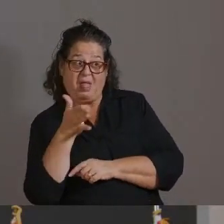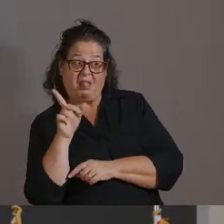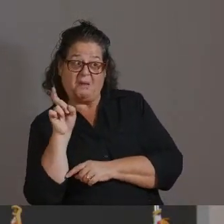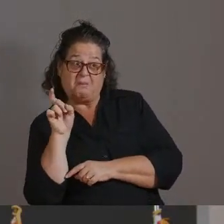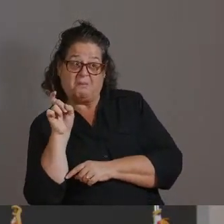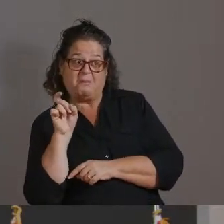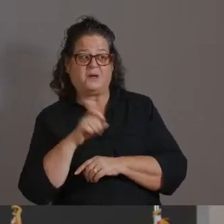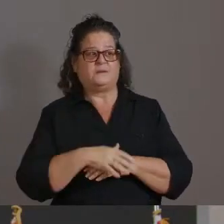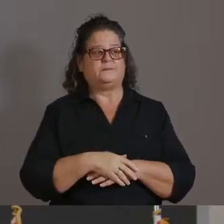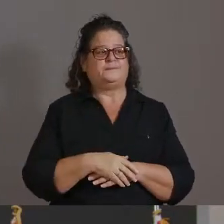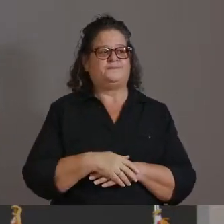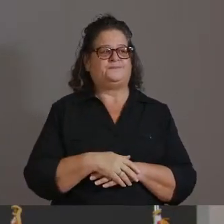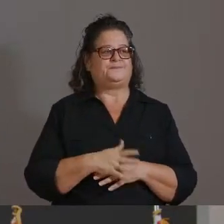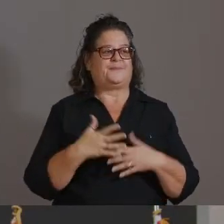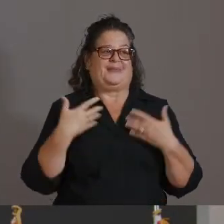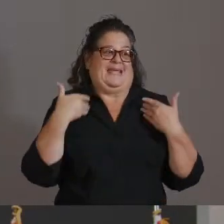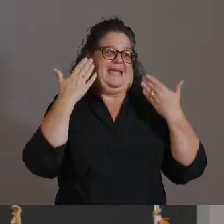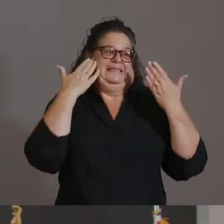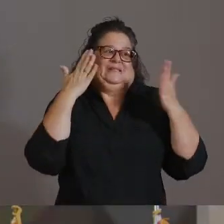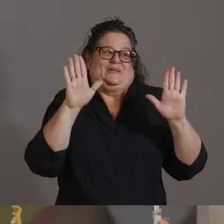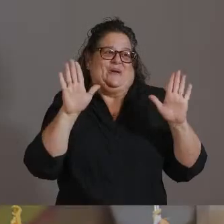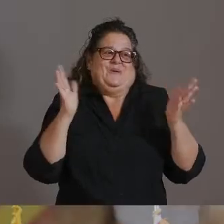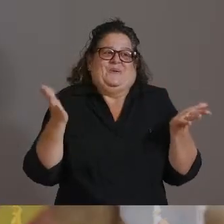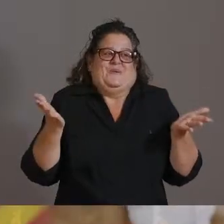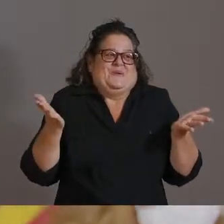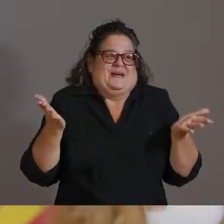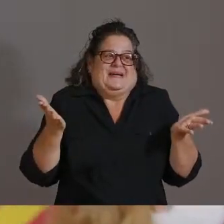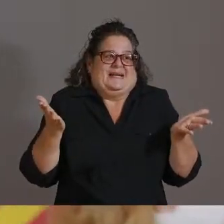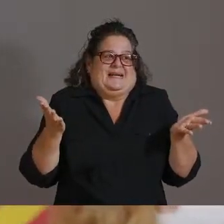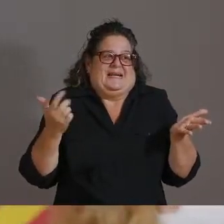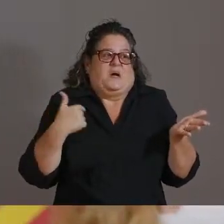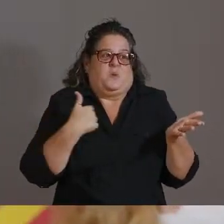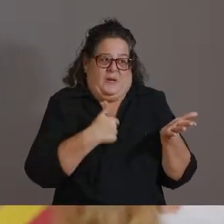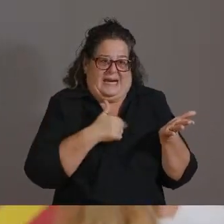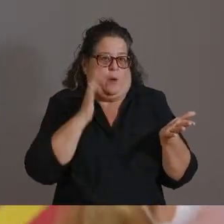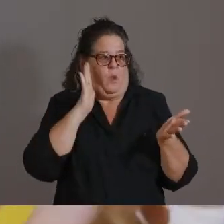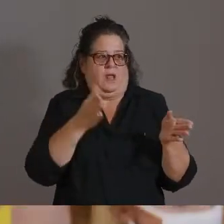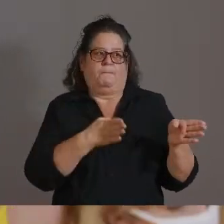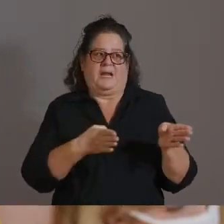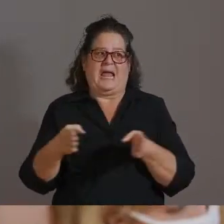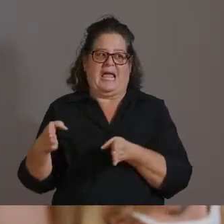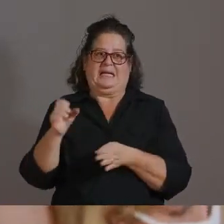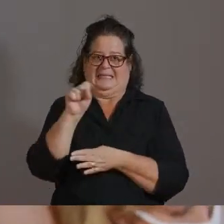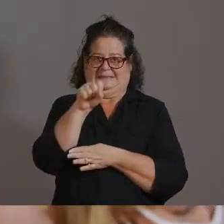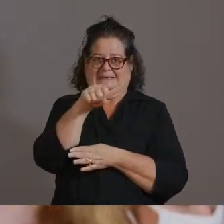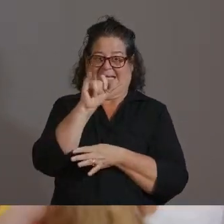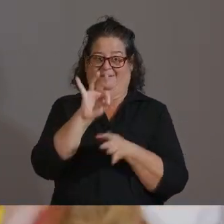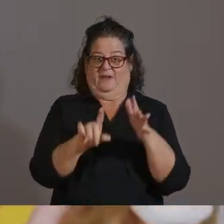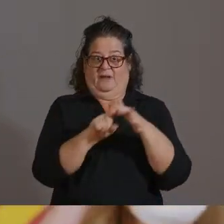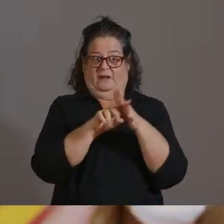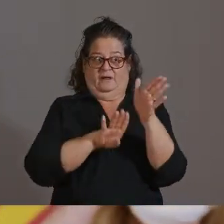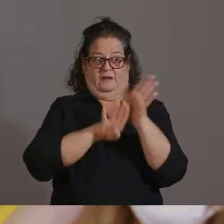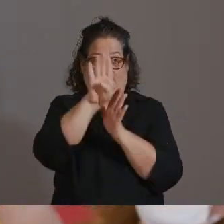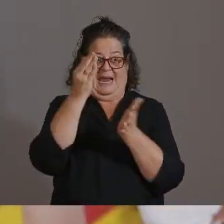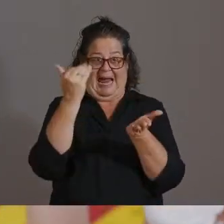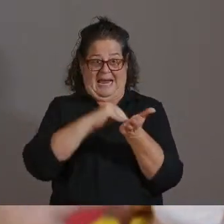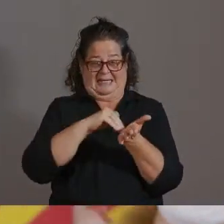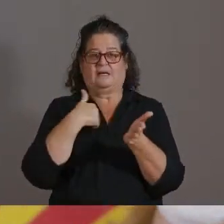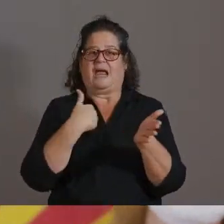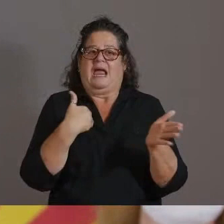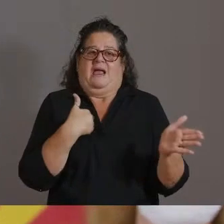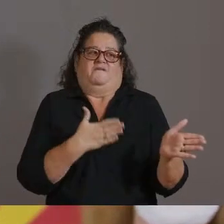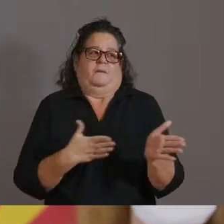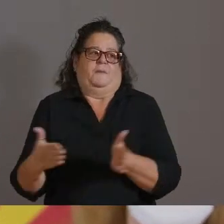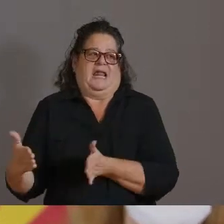okay? But we're going to prepare as if it is. I mean, that's the reason we're talking about wearing a mask and